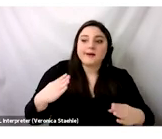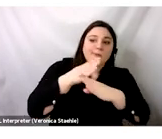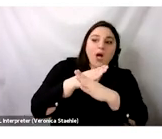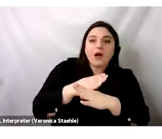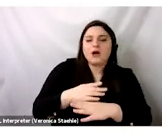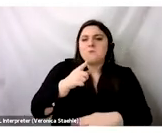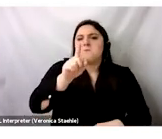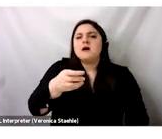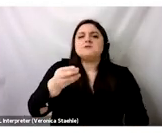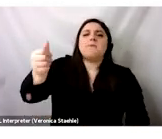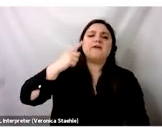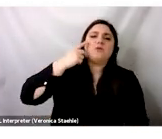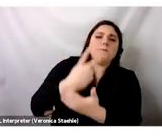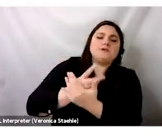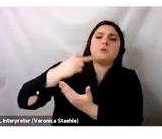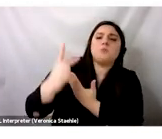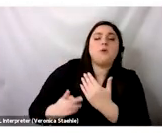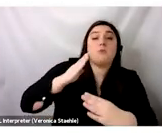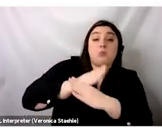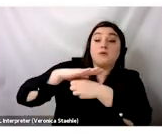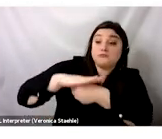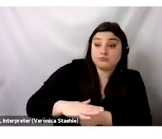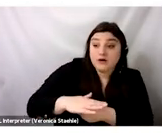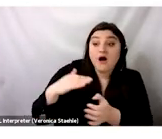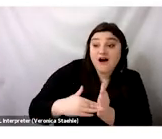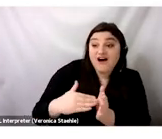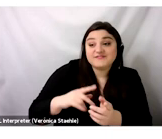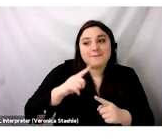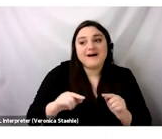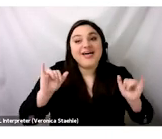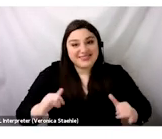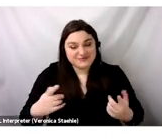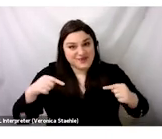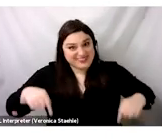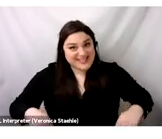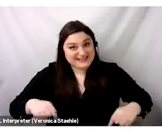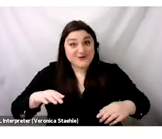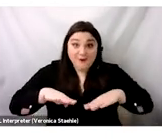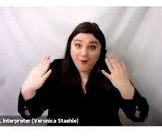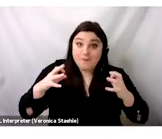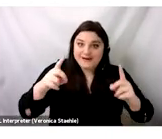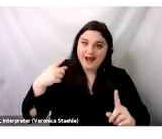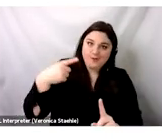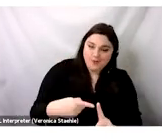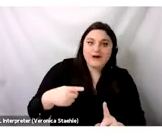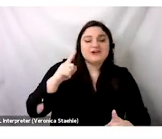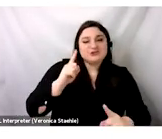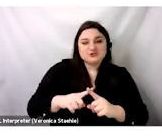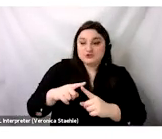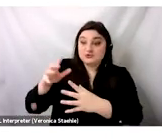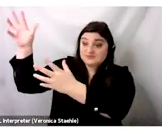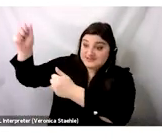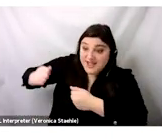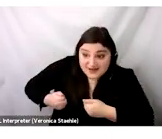gatekept in higher education. And that's what open education is here for, to bring access